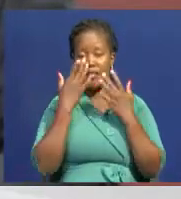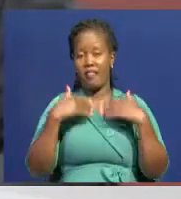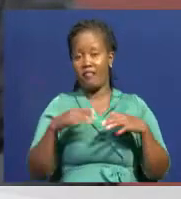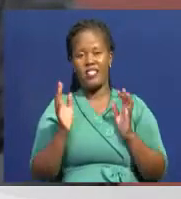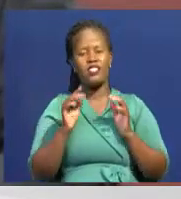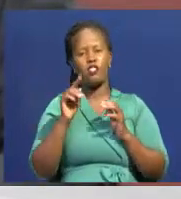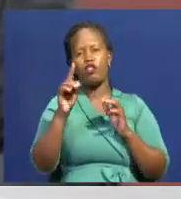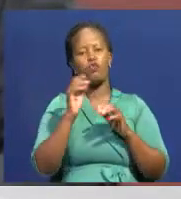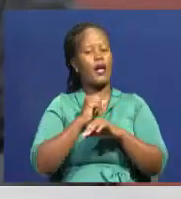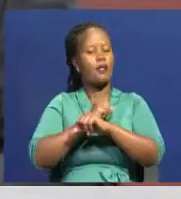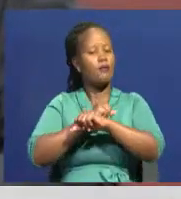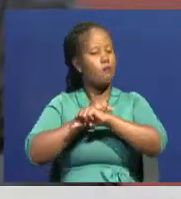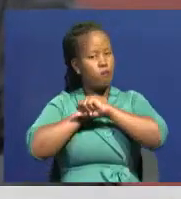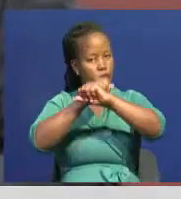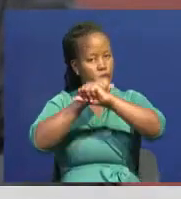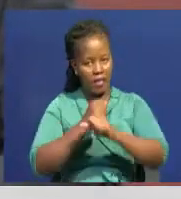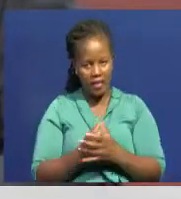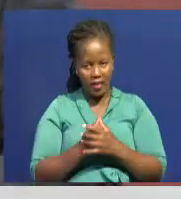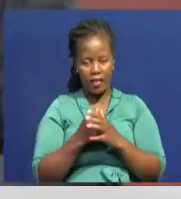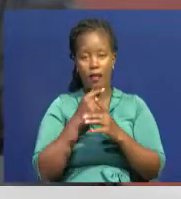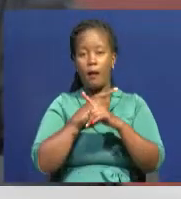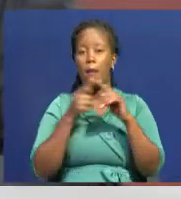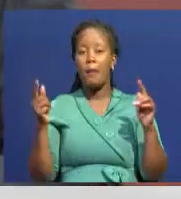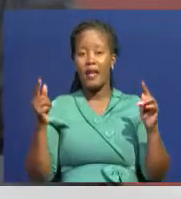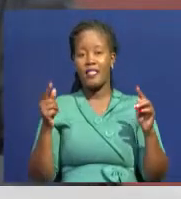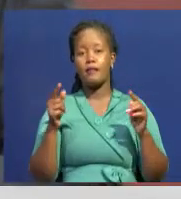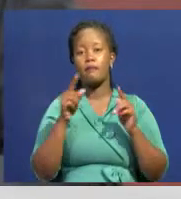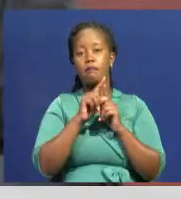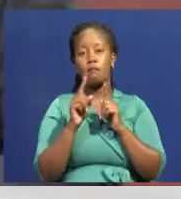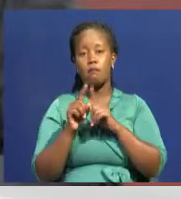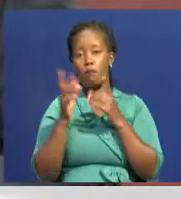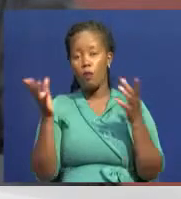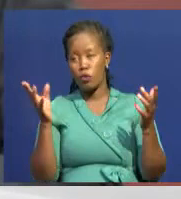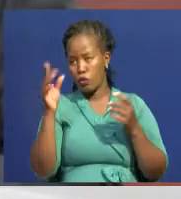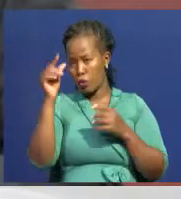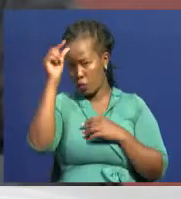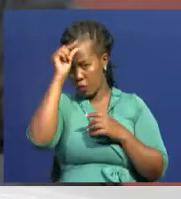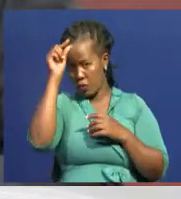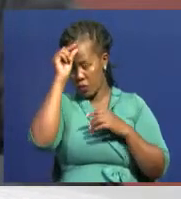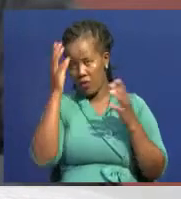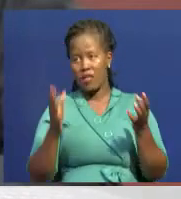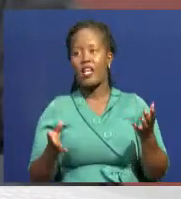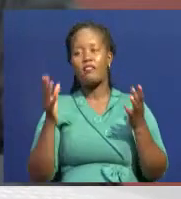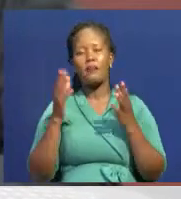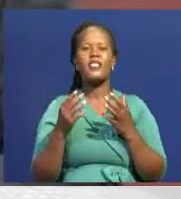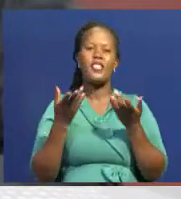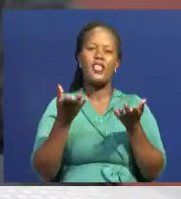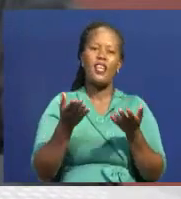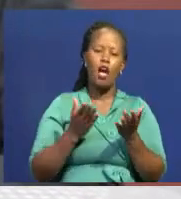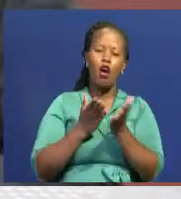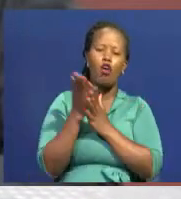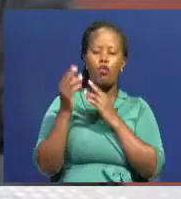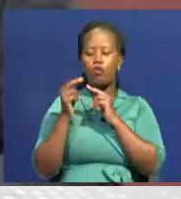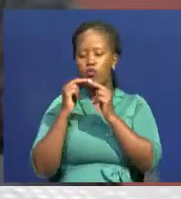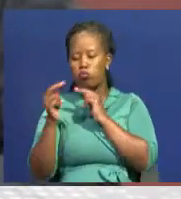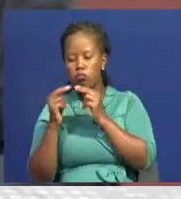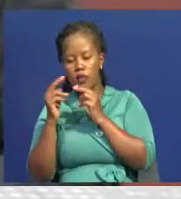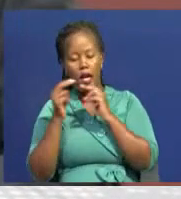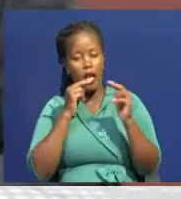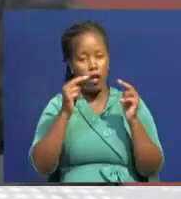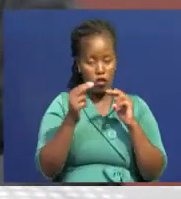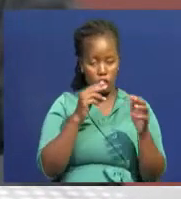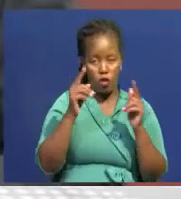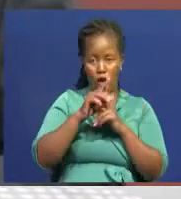you are cushioned. Yes, but all the same, you find the government, I think it's in negotiation, and part of our program,